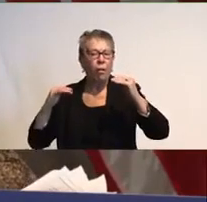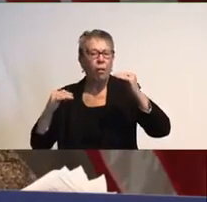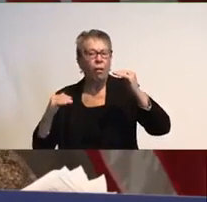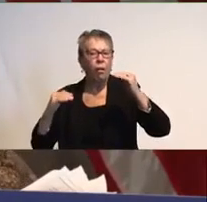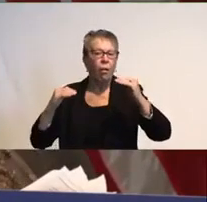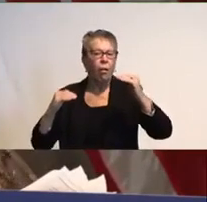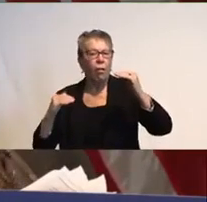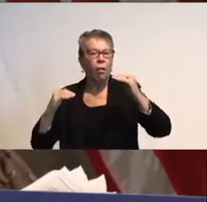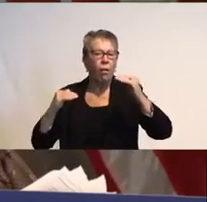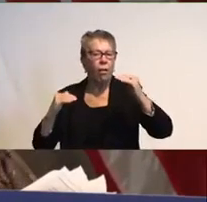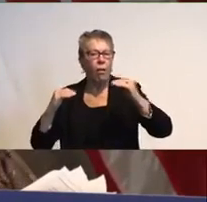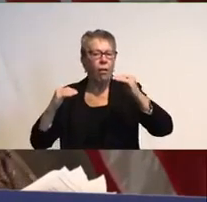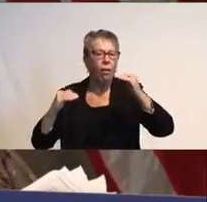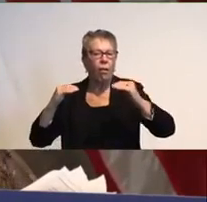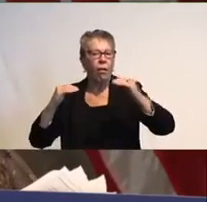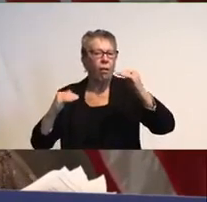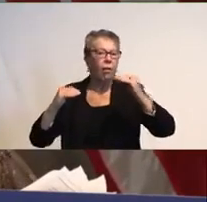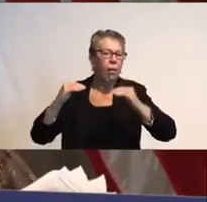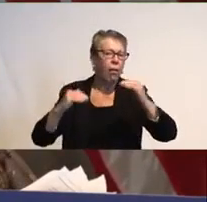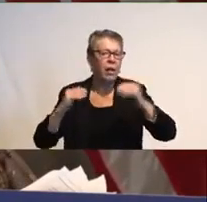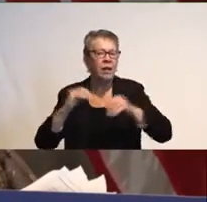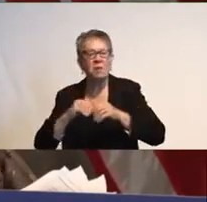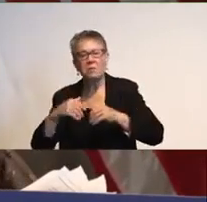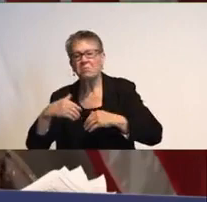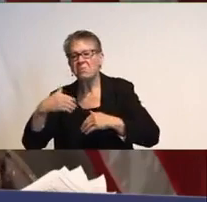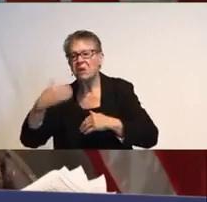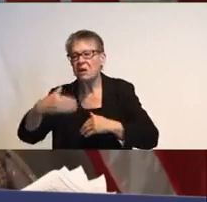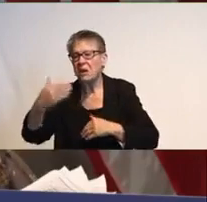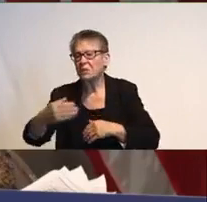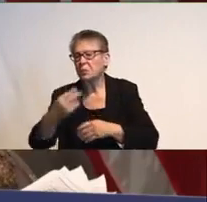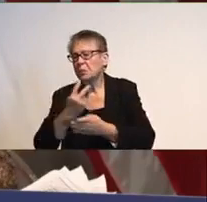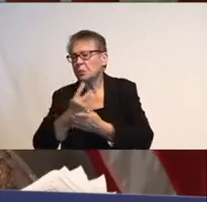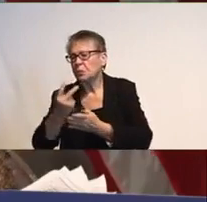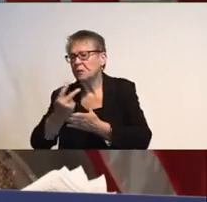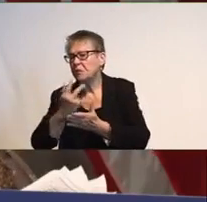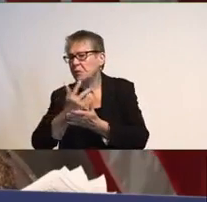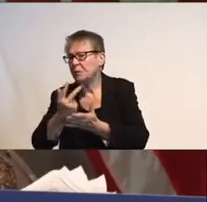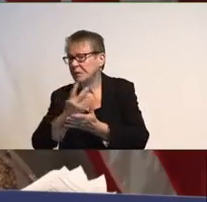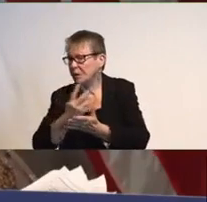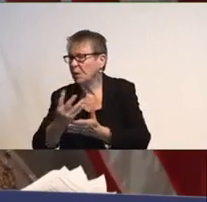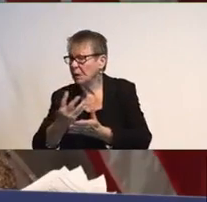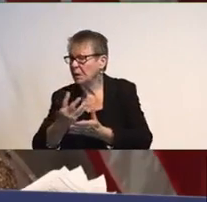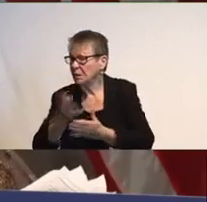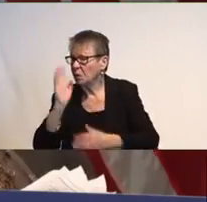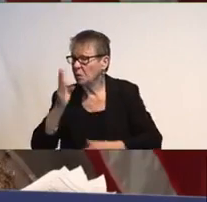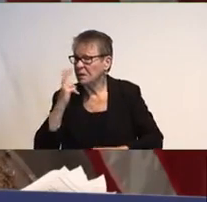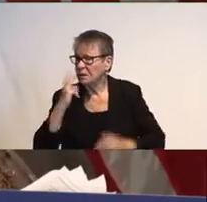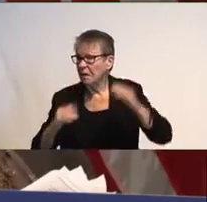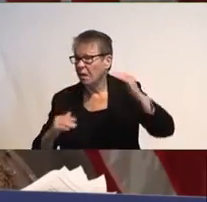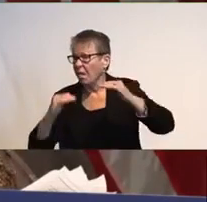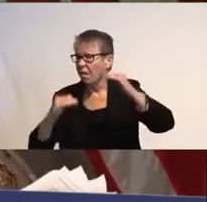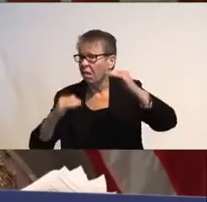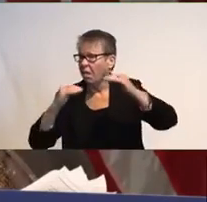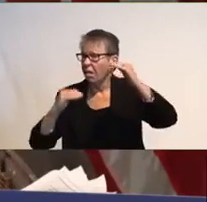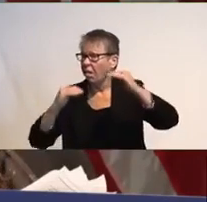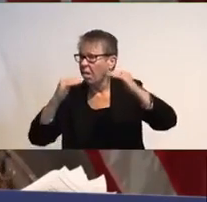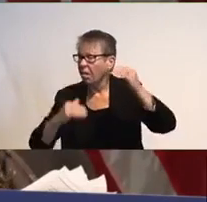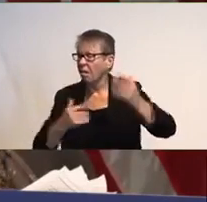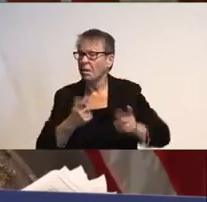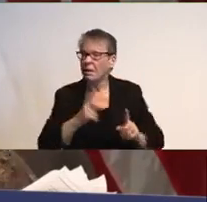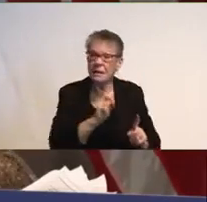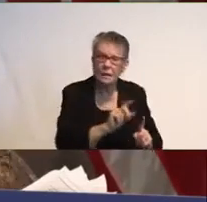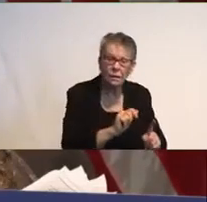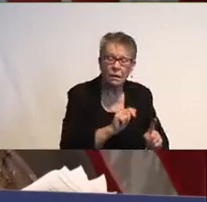up proportionally in the next few weeks. That said, regardless of whether it's Delta, whether it's Omicron, whether it's